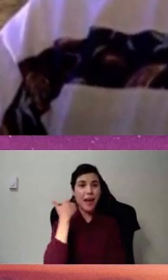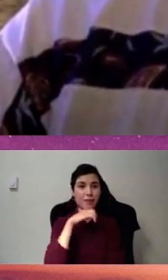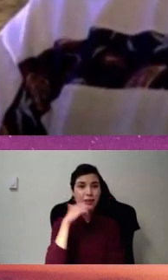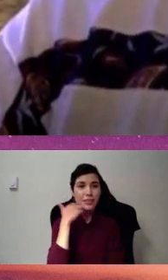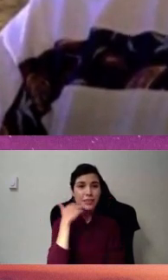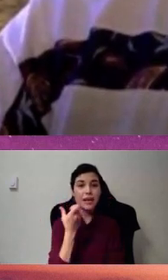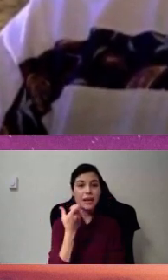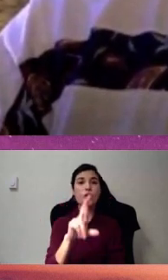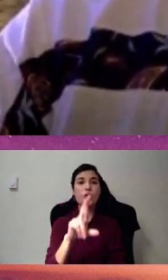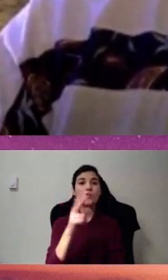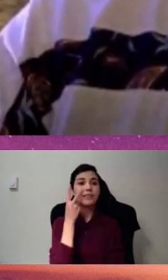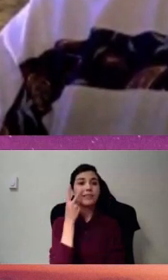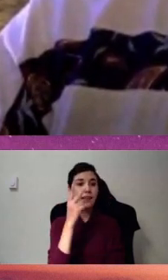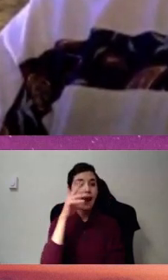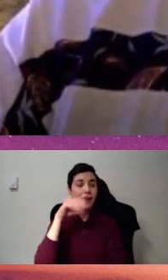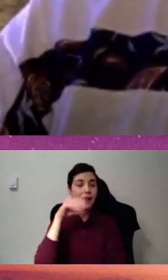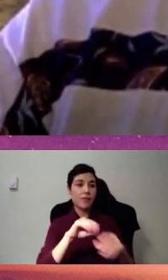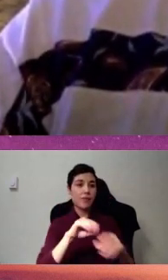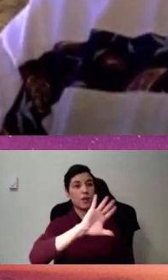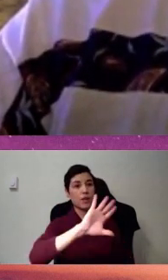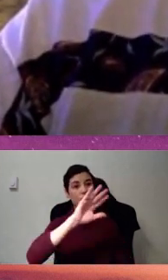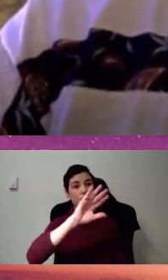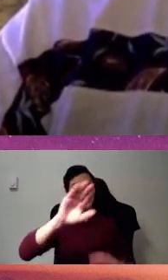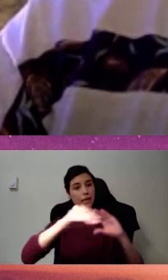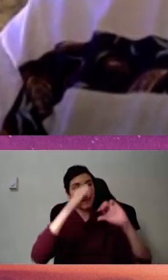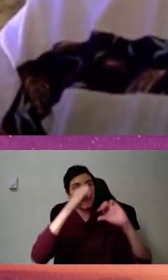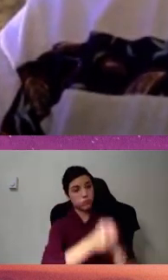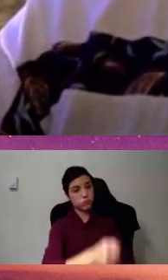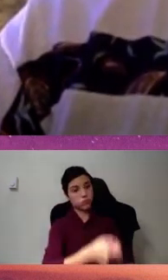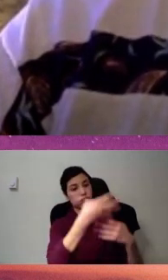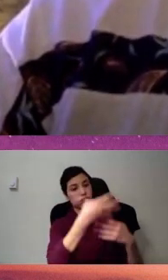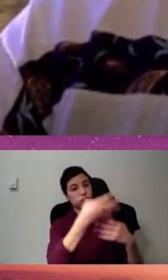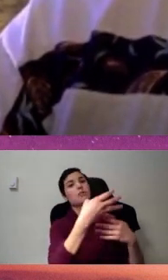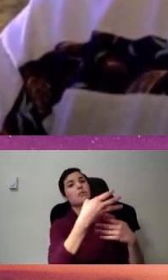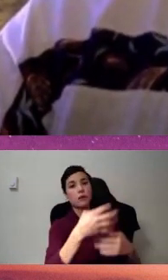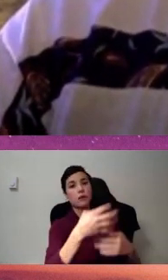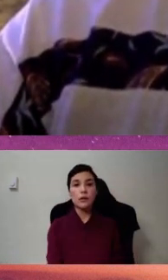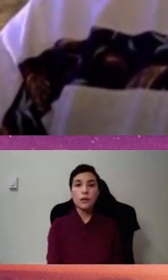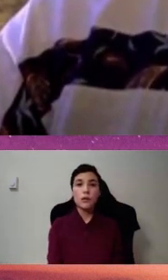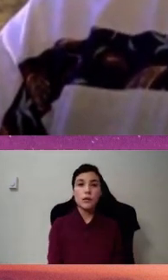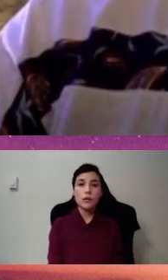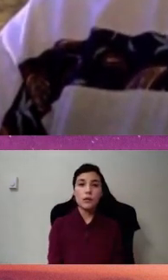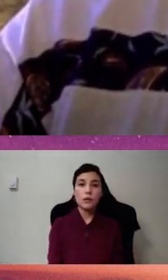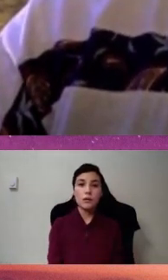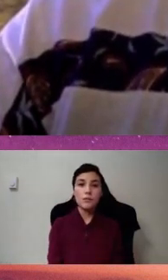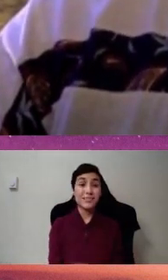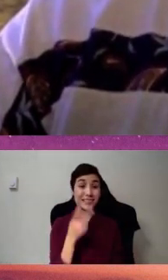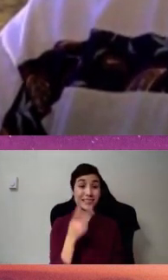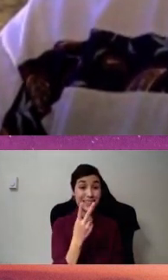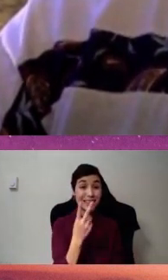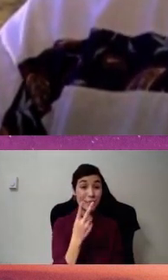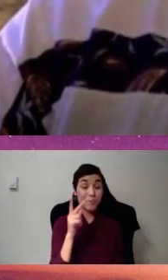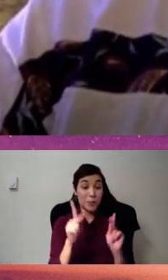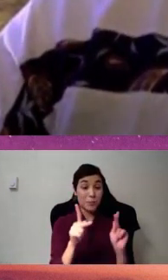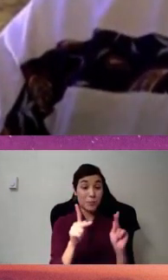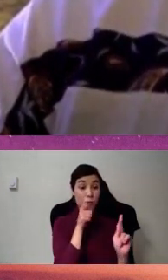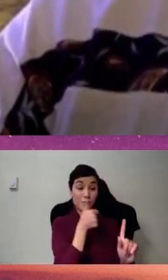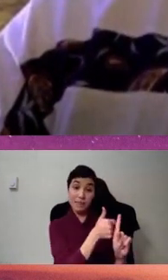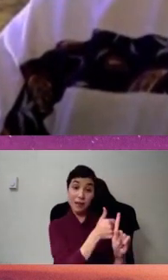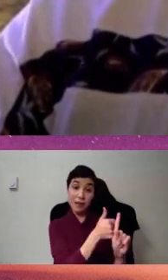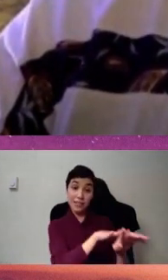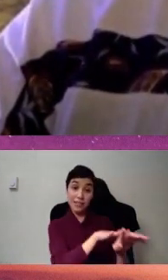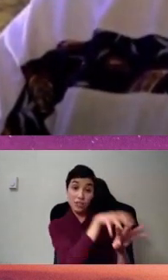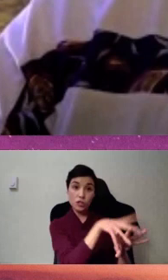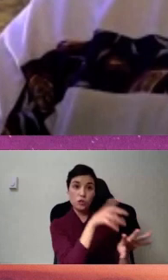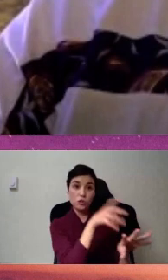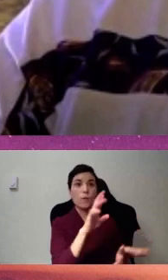and all of these people who were, you know, not of their community or non-Indigenous, like sending them messages being like, did you know this? Did you know